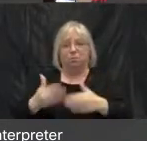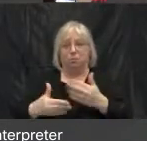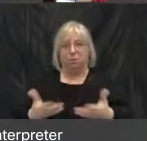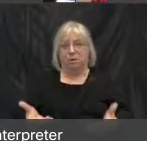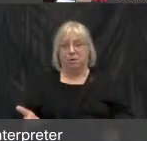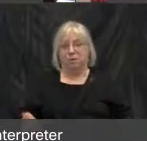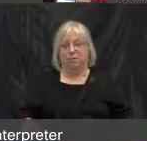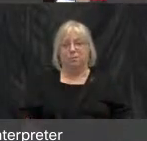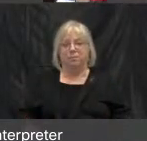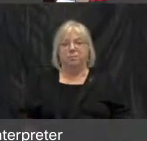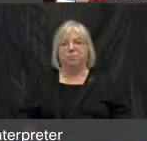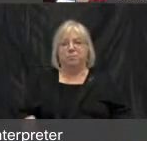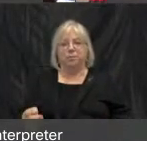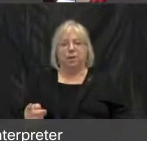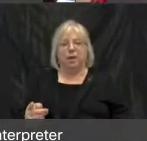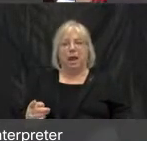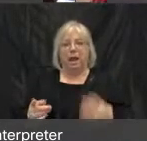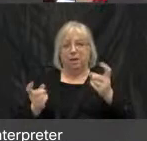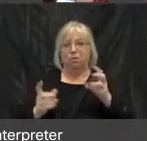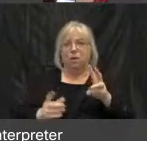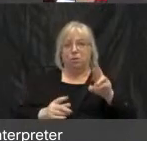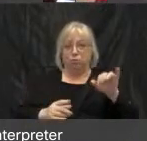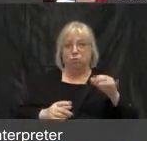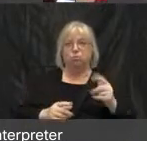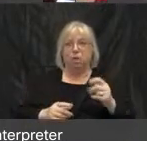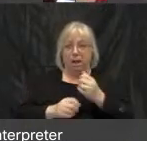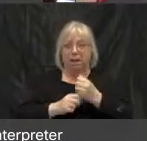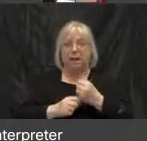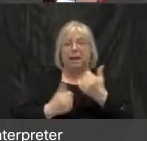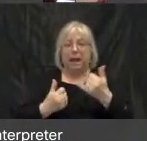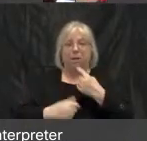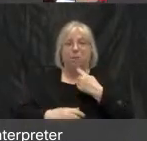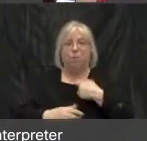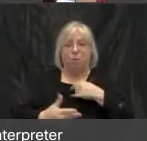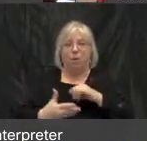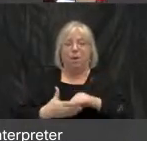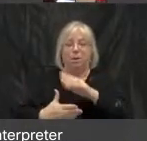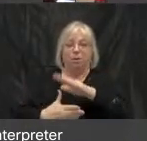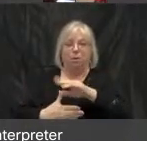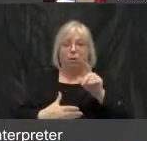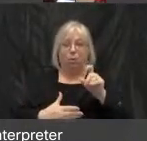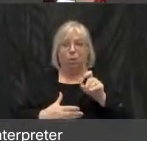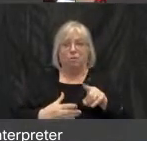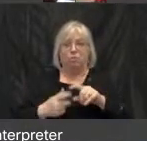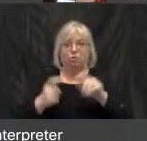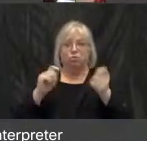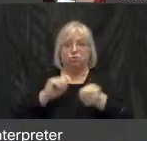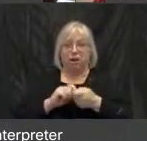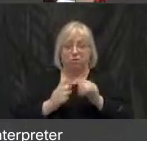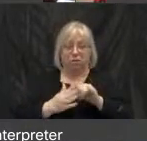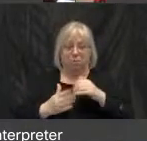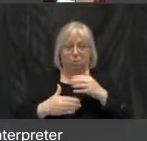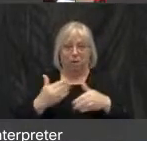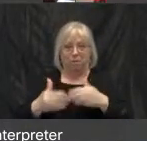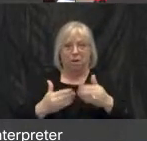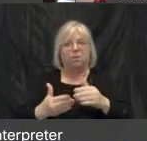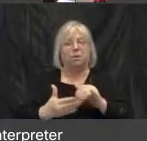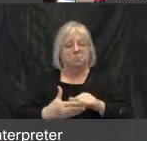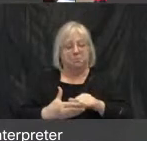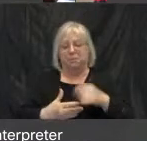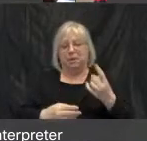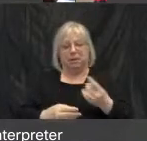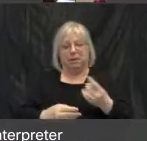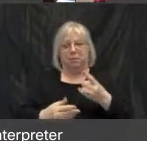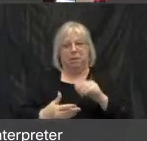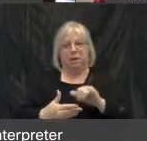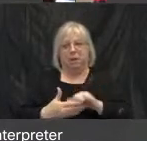process. And Director Wright has made me aware of her question to change that process, and that is something